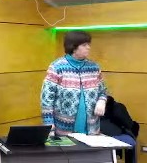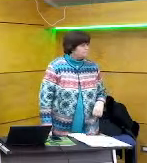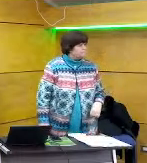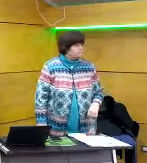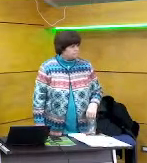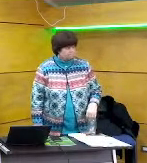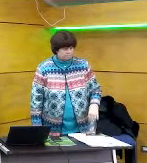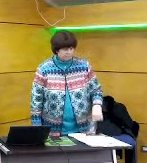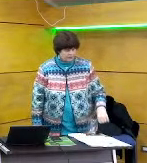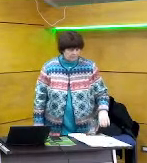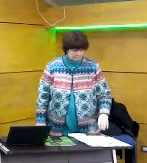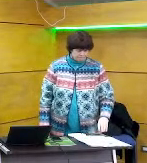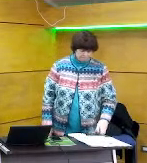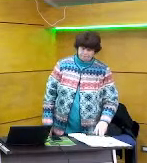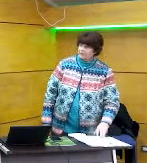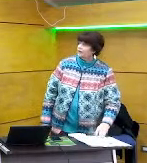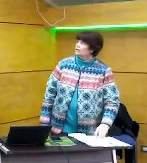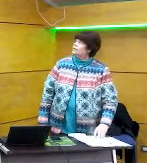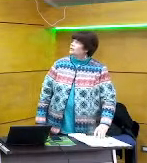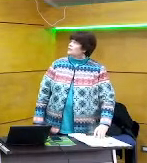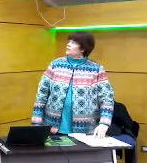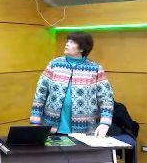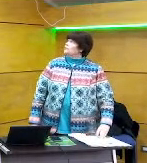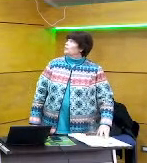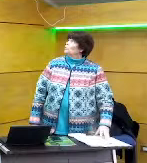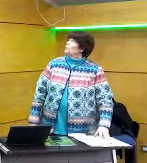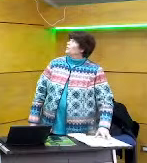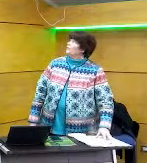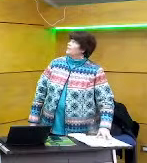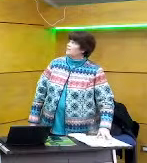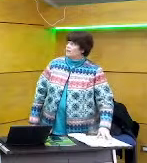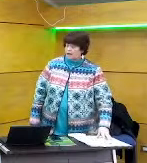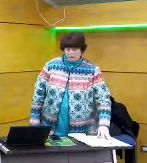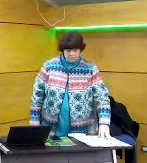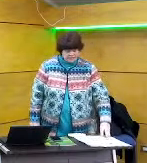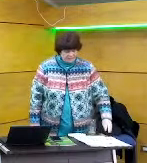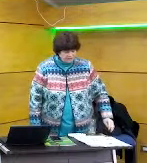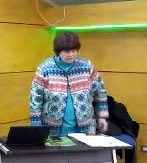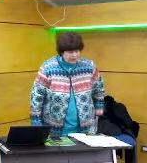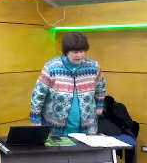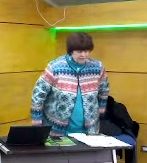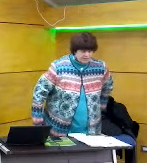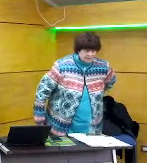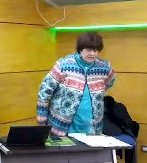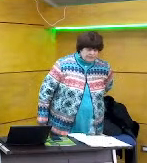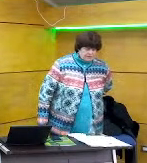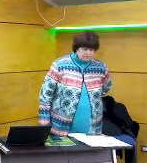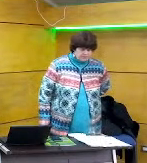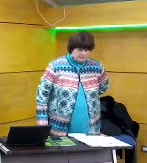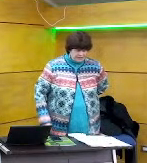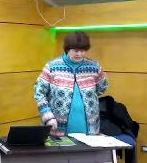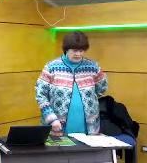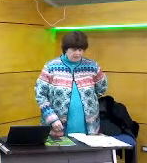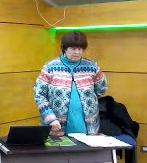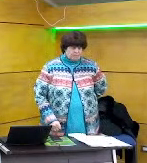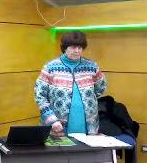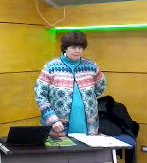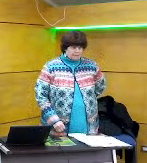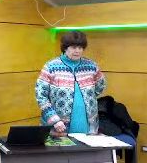that. Okay? So with the stage 5